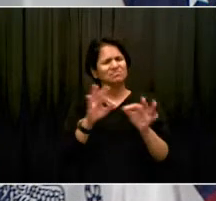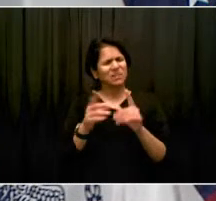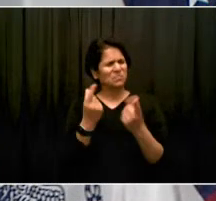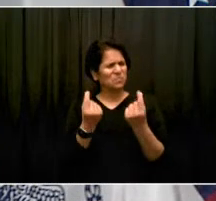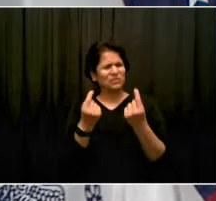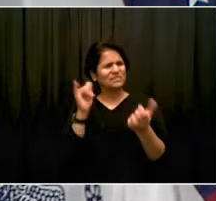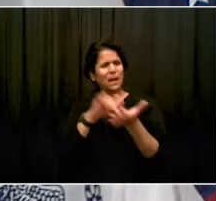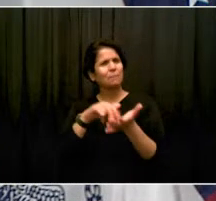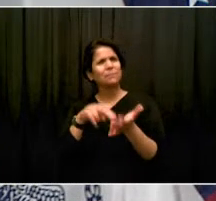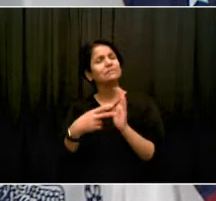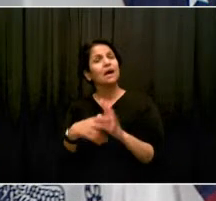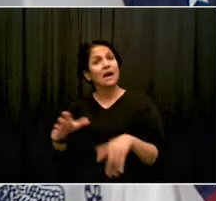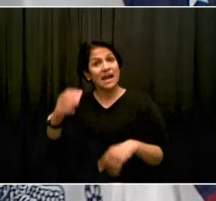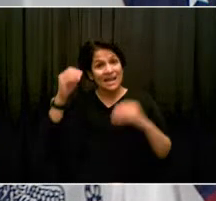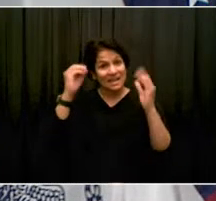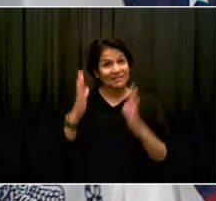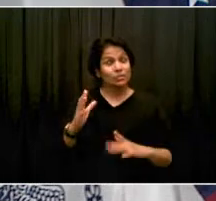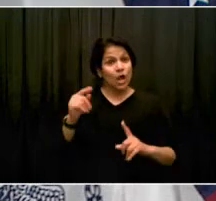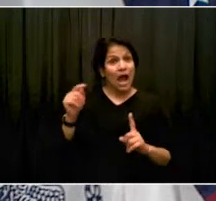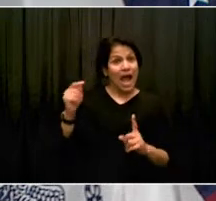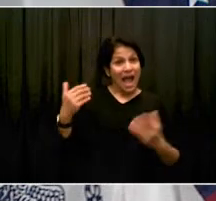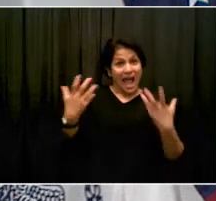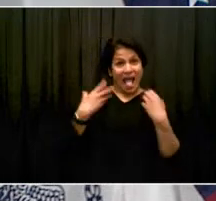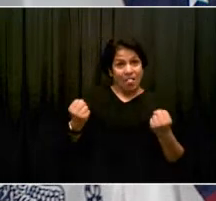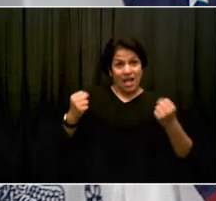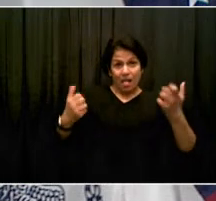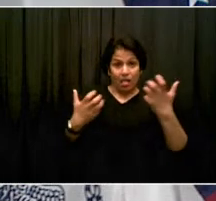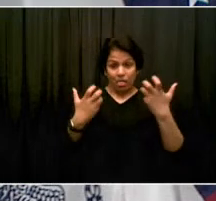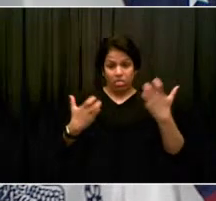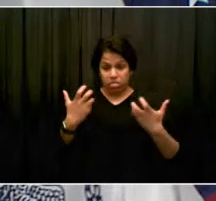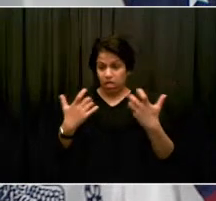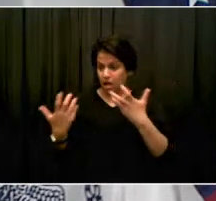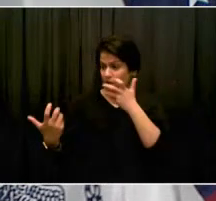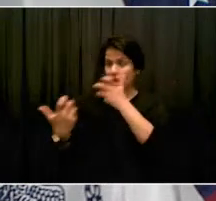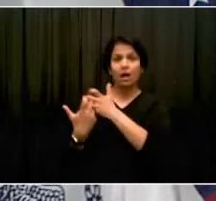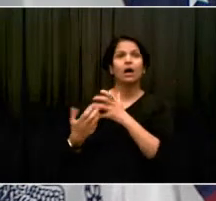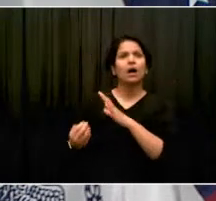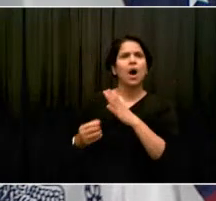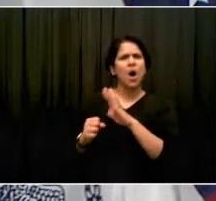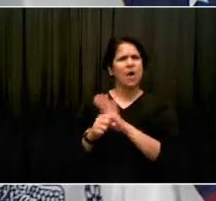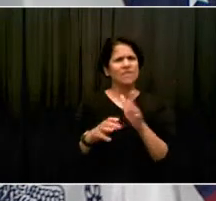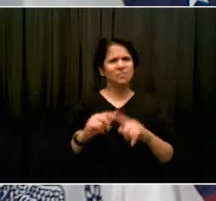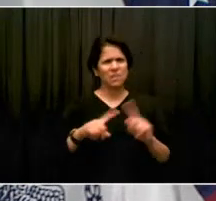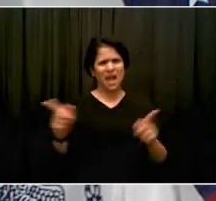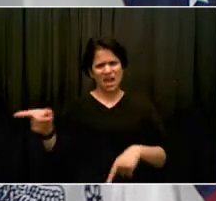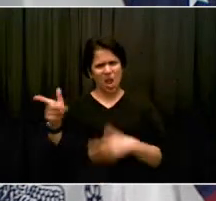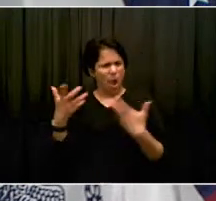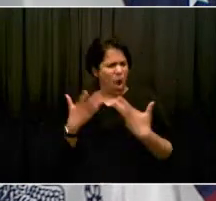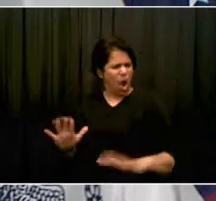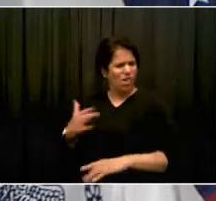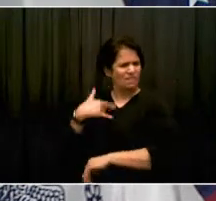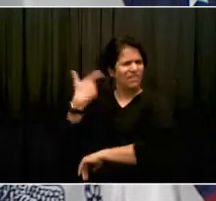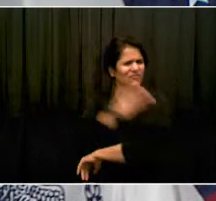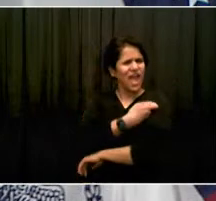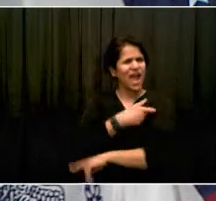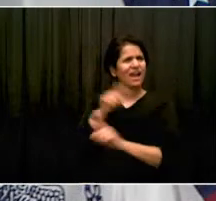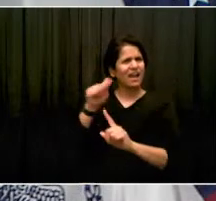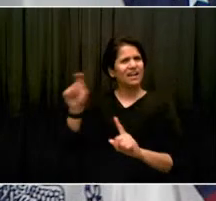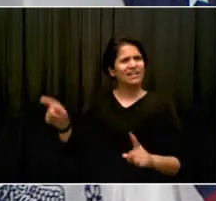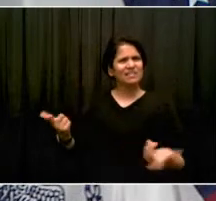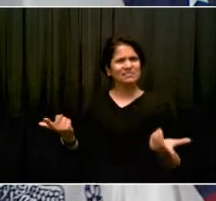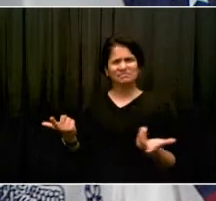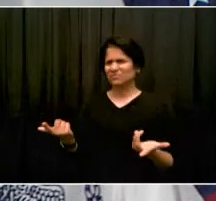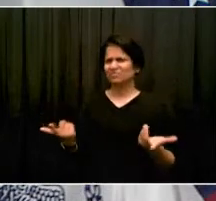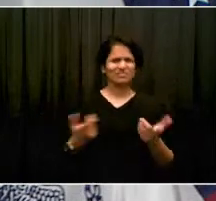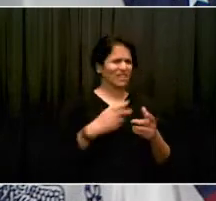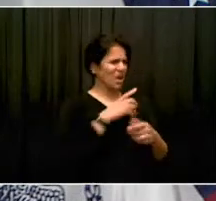not then have someone go on disability? Can you explain why the accommodations will be extended to the next school year? Yeah, I don't want to make, I don't know